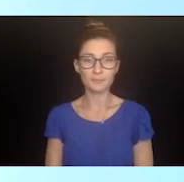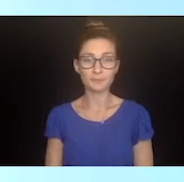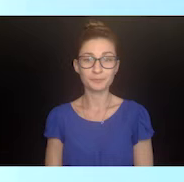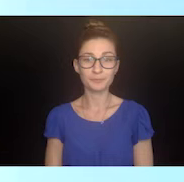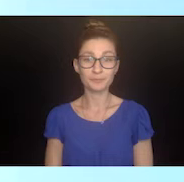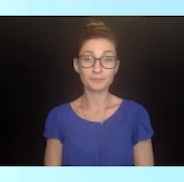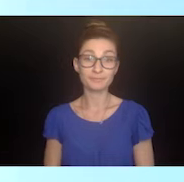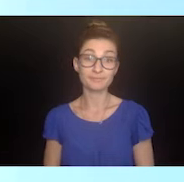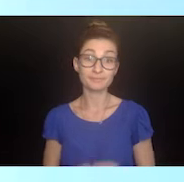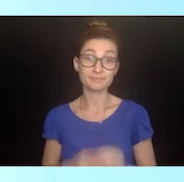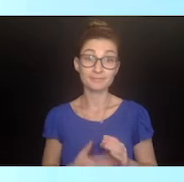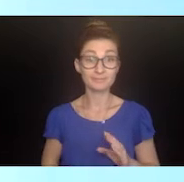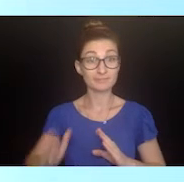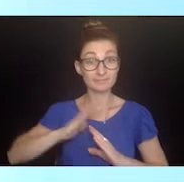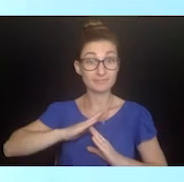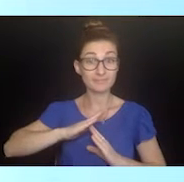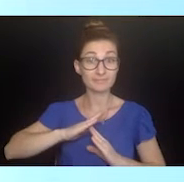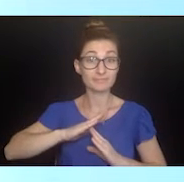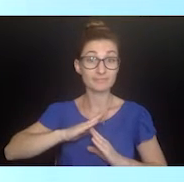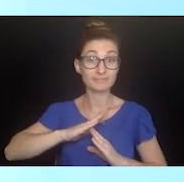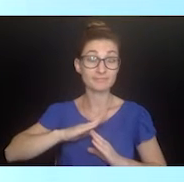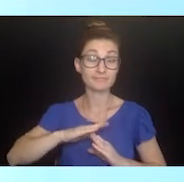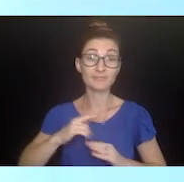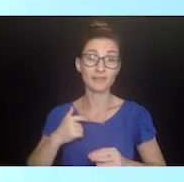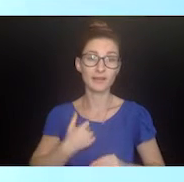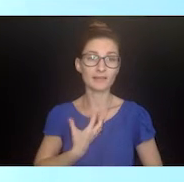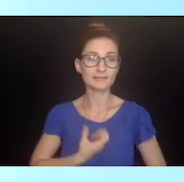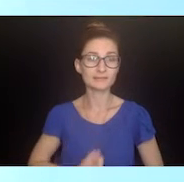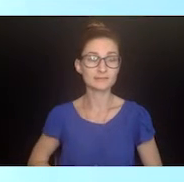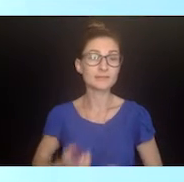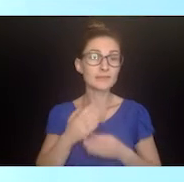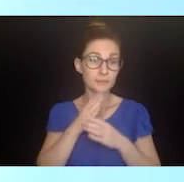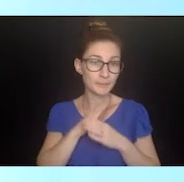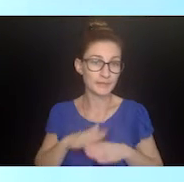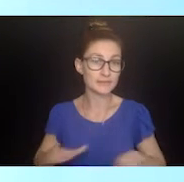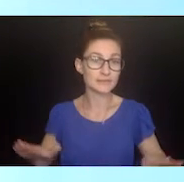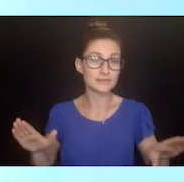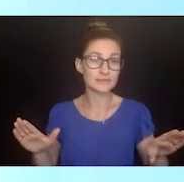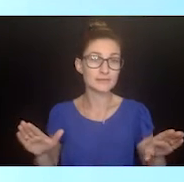And most of all, what I was suppressing was peace.